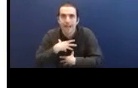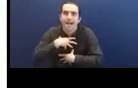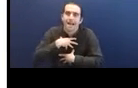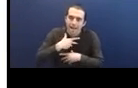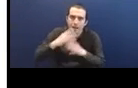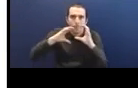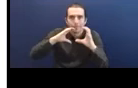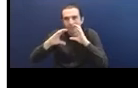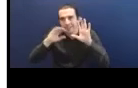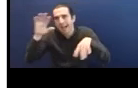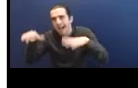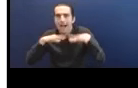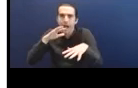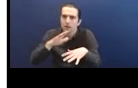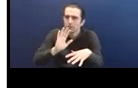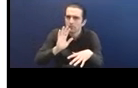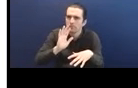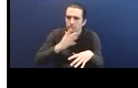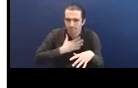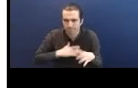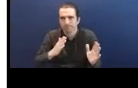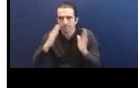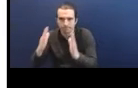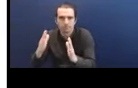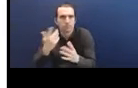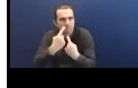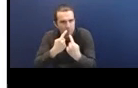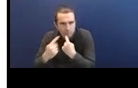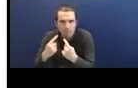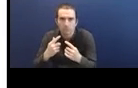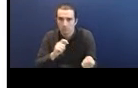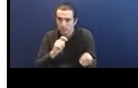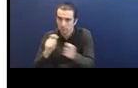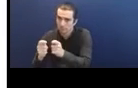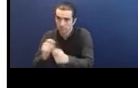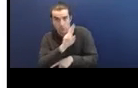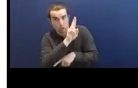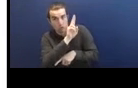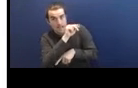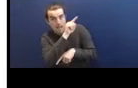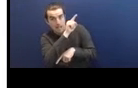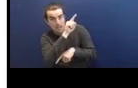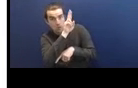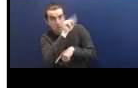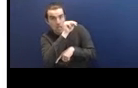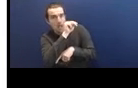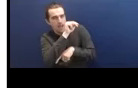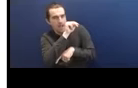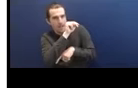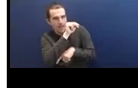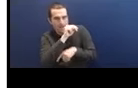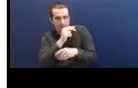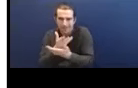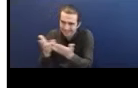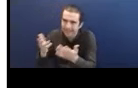Argentina, wherever there's been a movement for inclusive education, the UK, actually at the bottom of it is a parent who's saying,